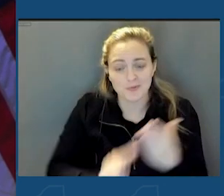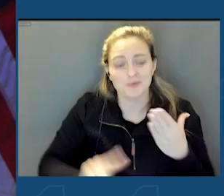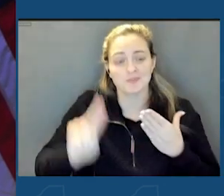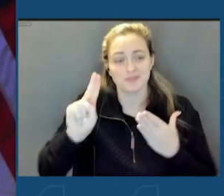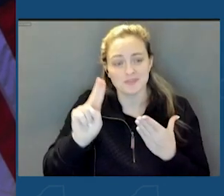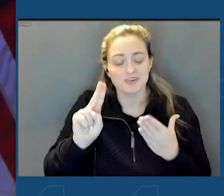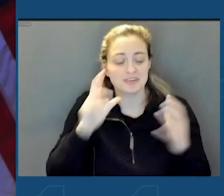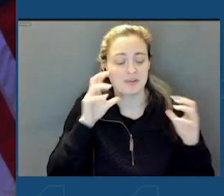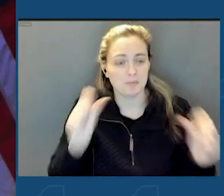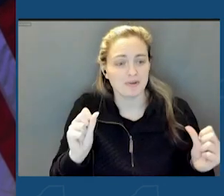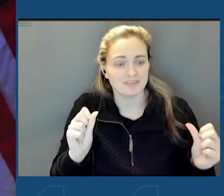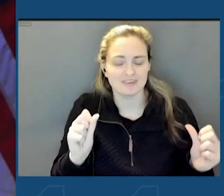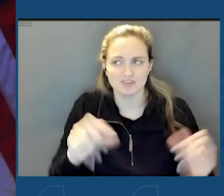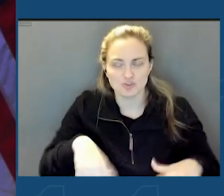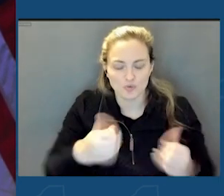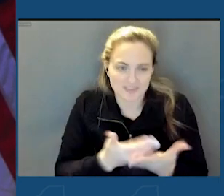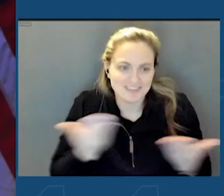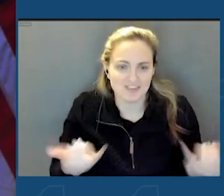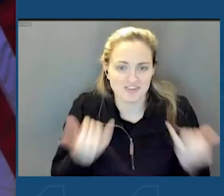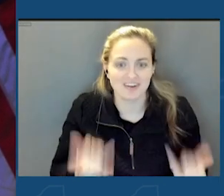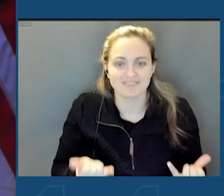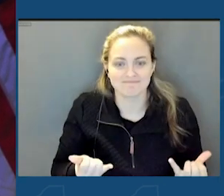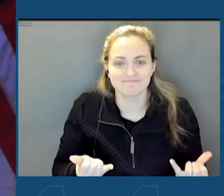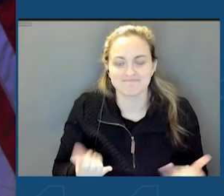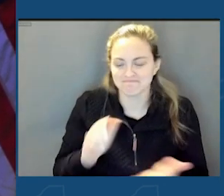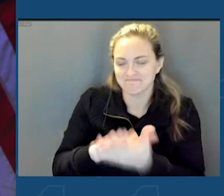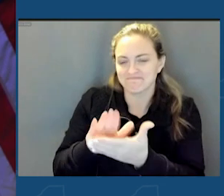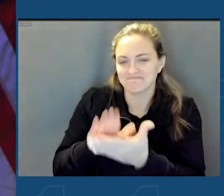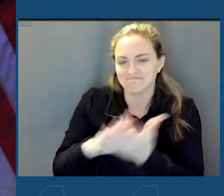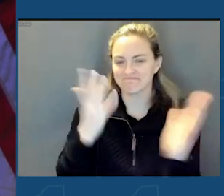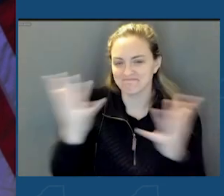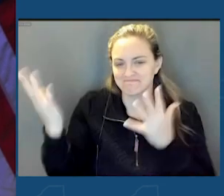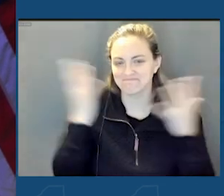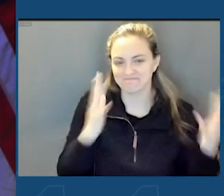us here today. Let's give President Conway Turner a round of applause.